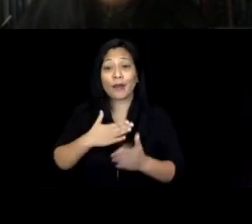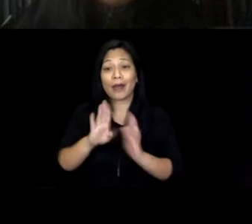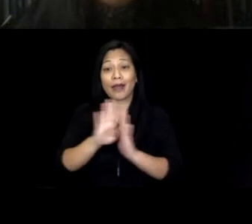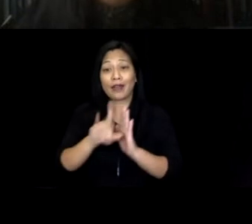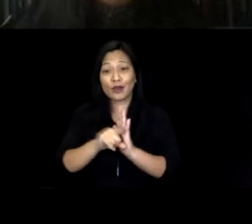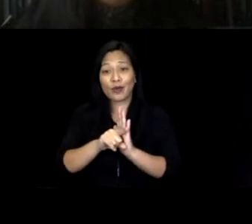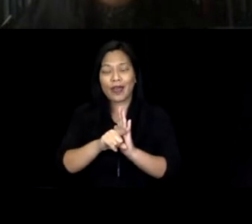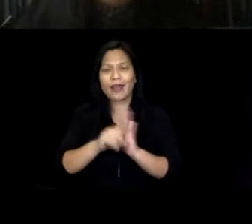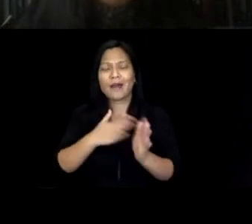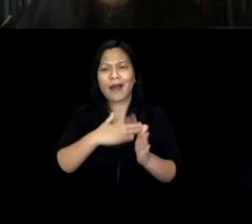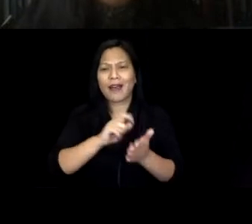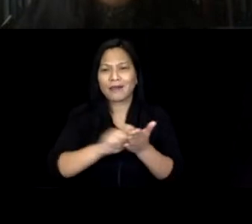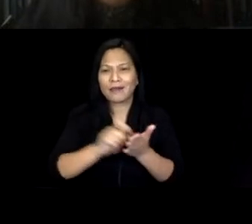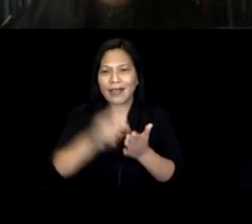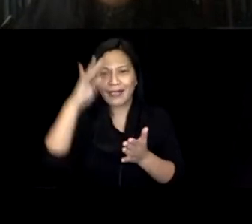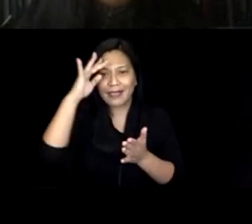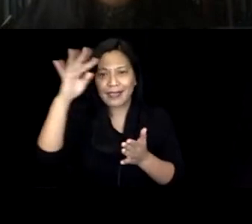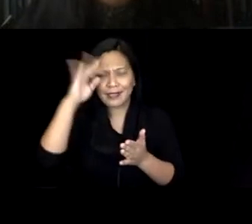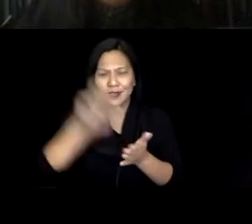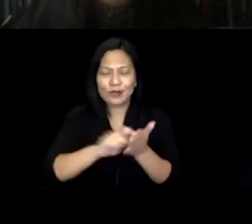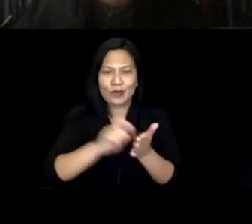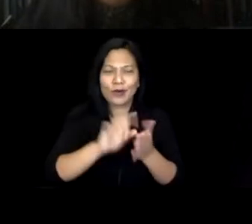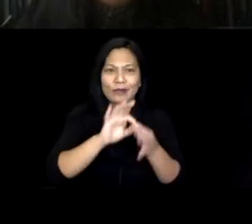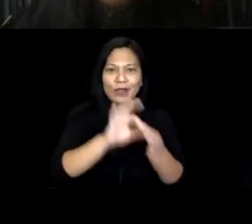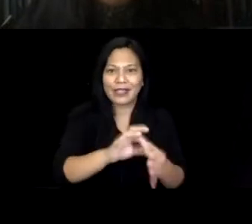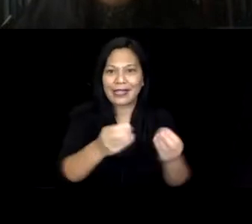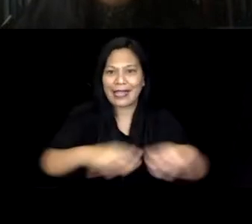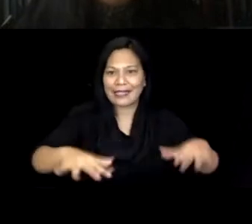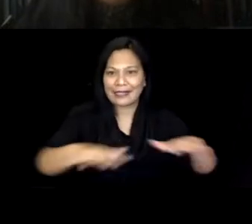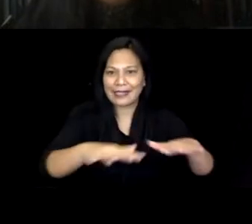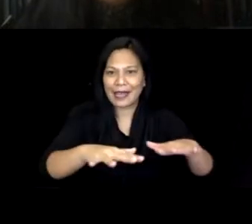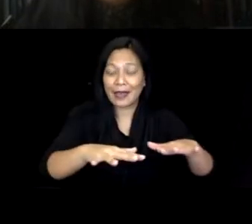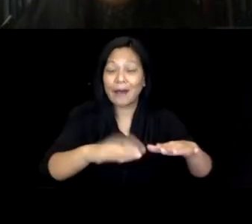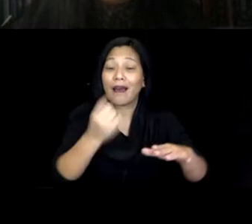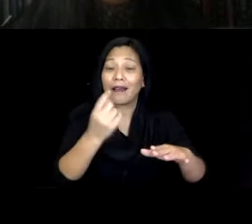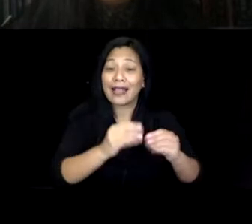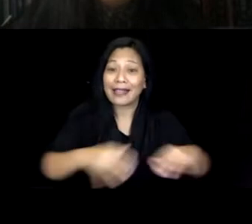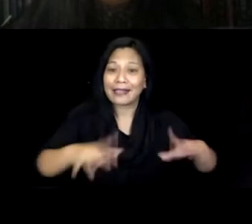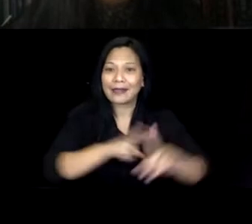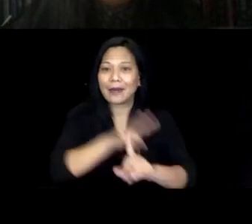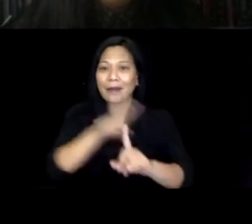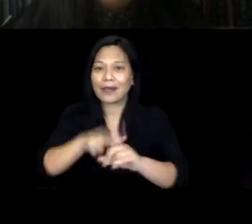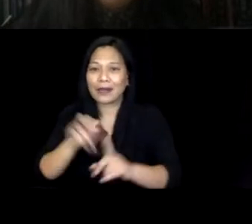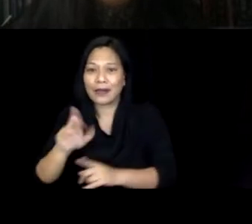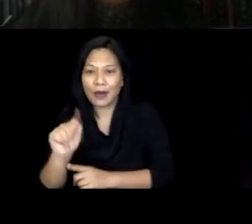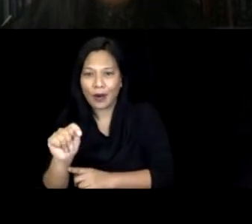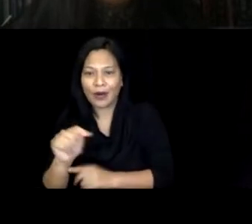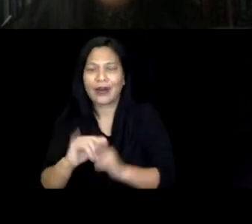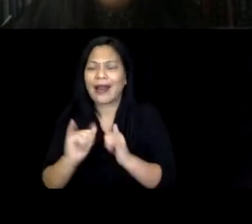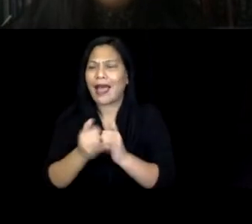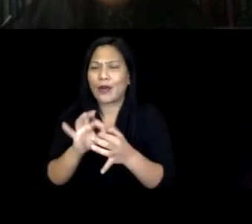topic of landscape in art, in creating a myth of the North and creating a Canadian identity that